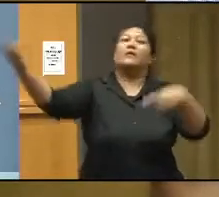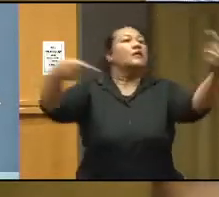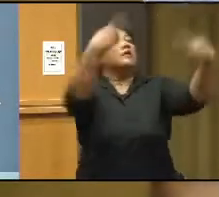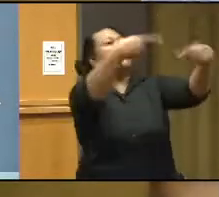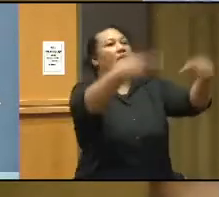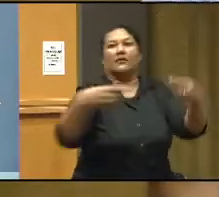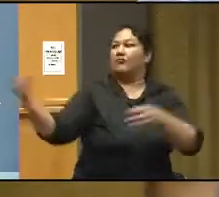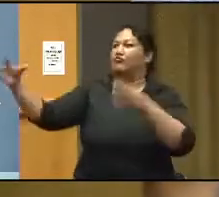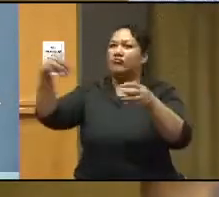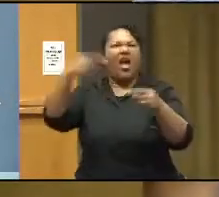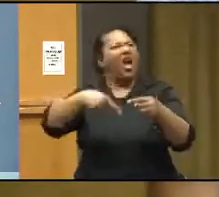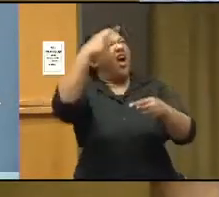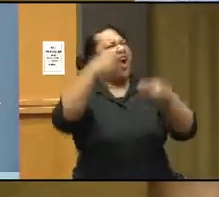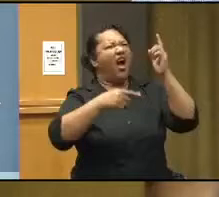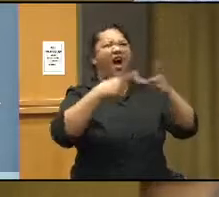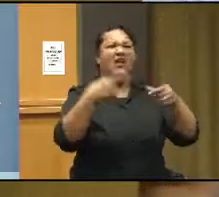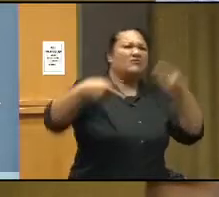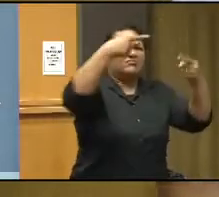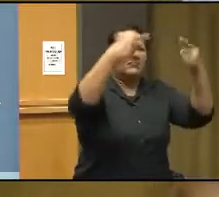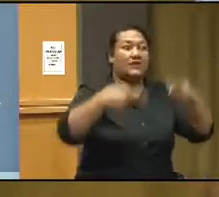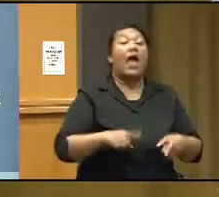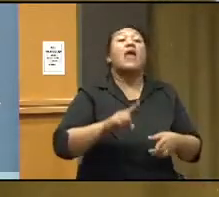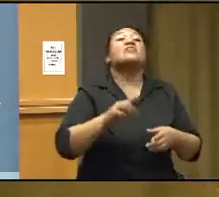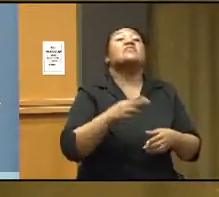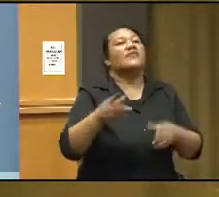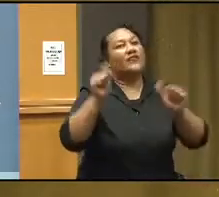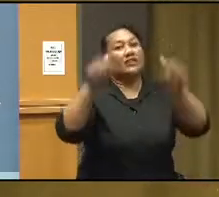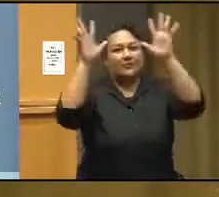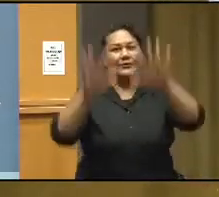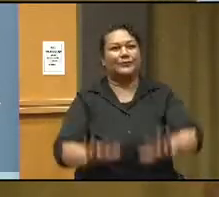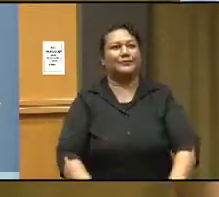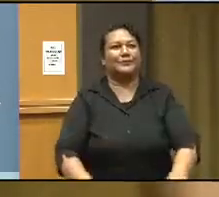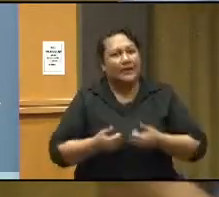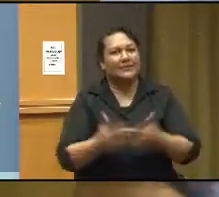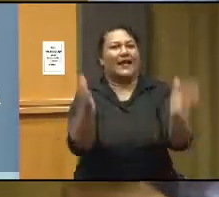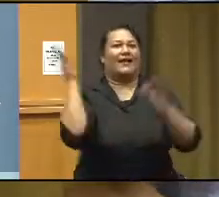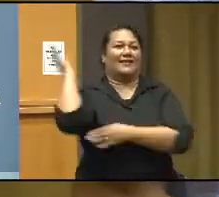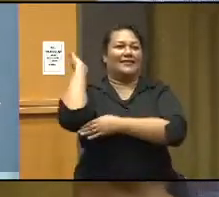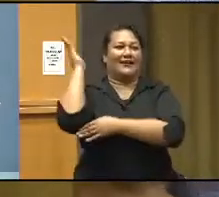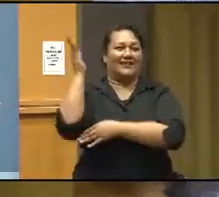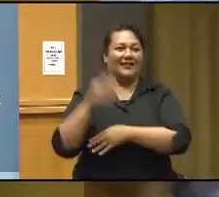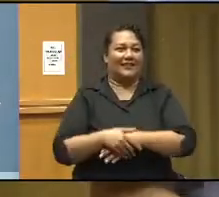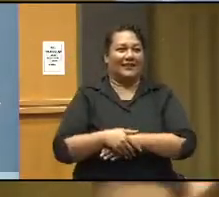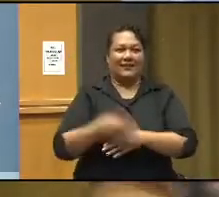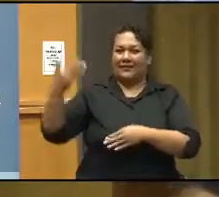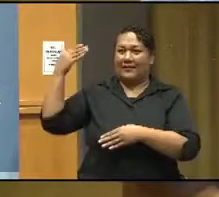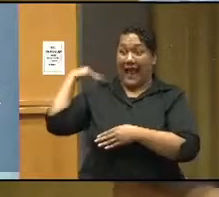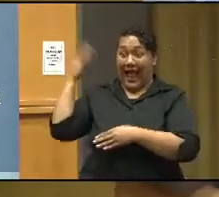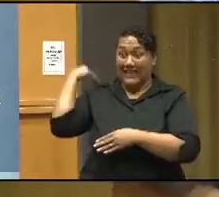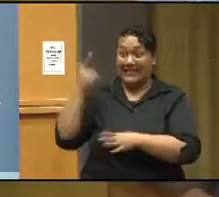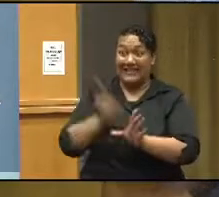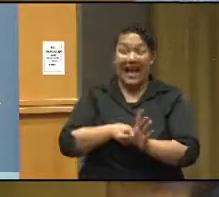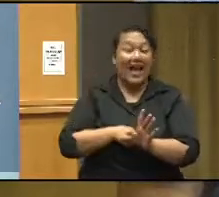lecture on that particular thing. In terms of literature review, I found this last year. I tried this option. When we teach